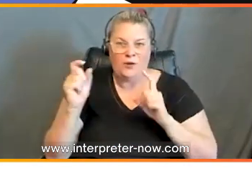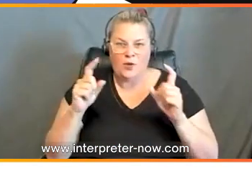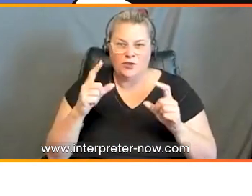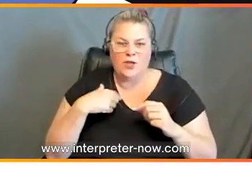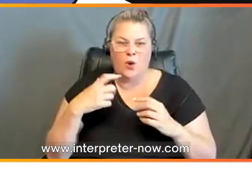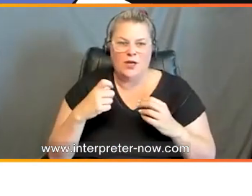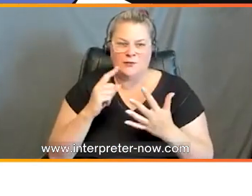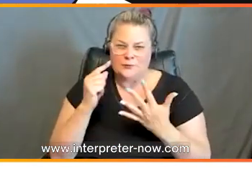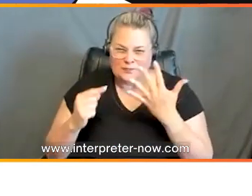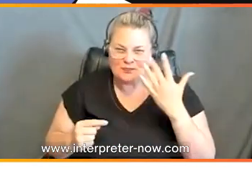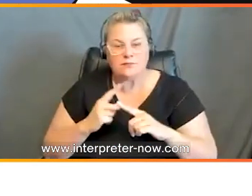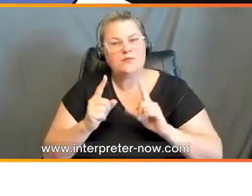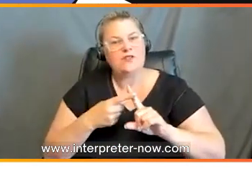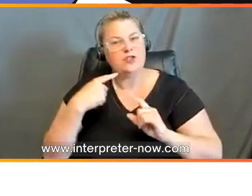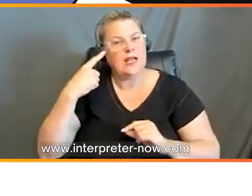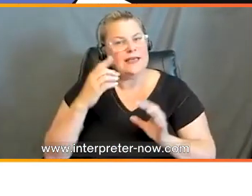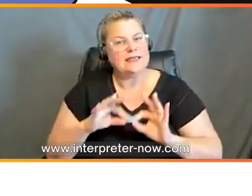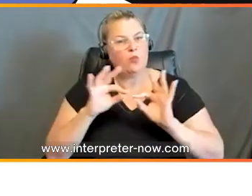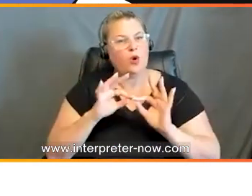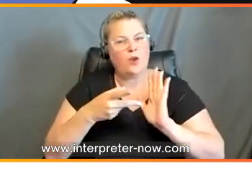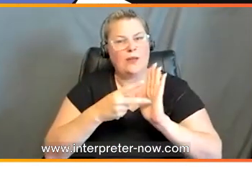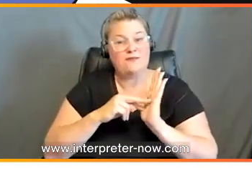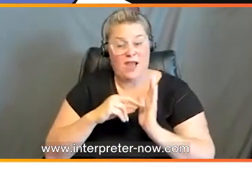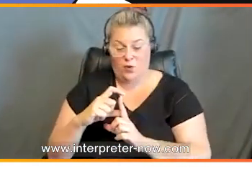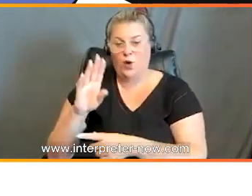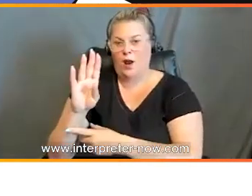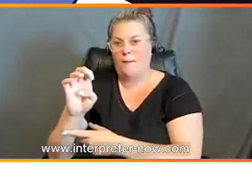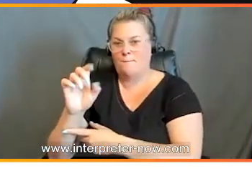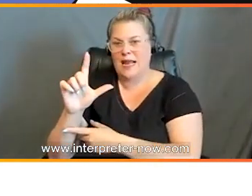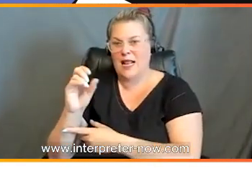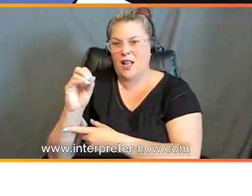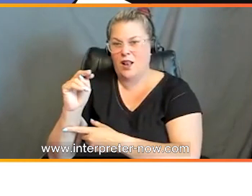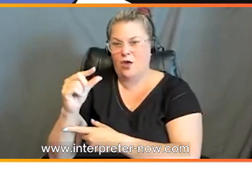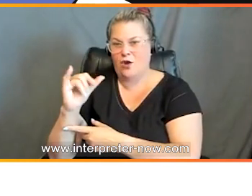it's important that we define belonging. So let's define belonging. What is belonging to you?